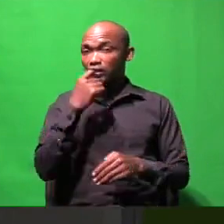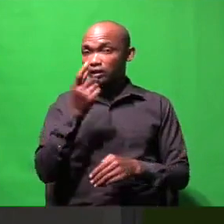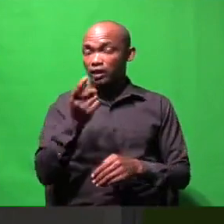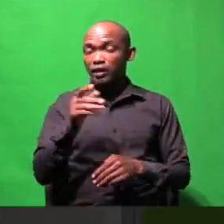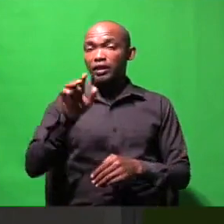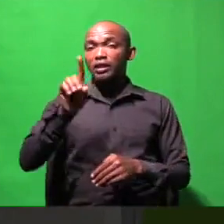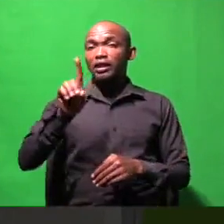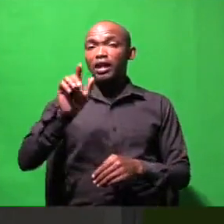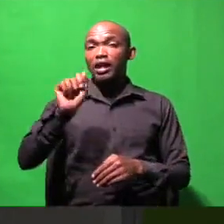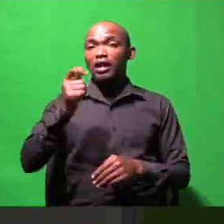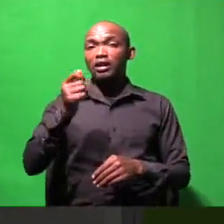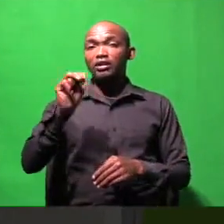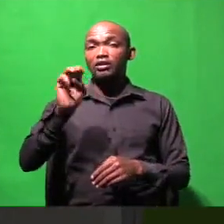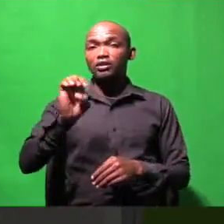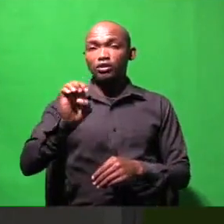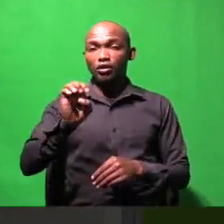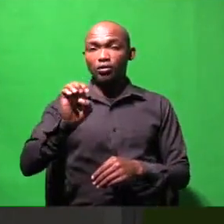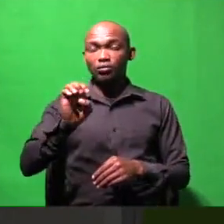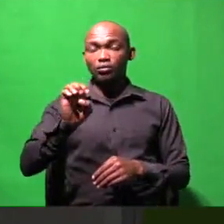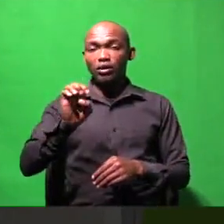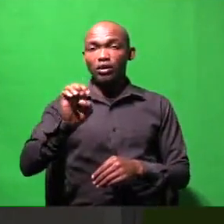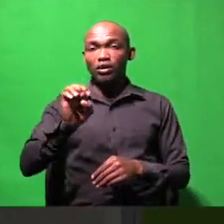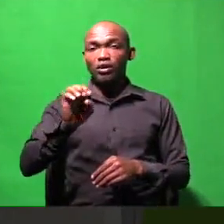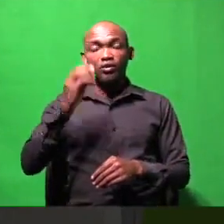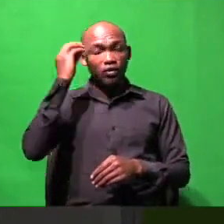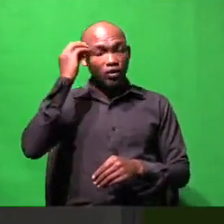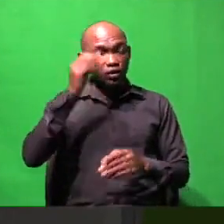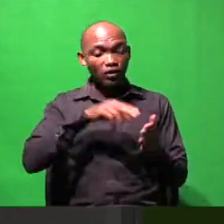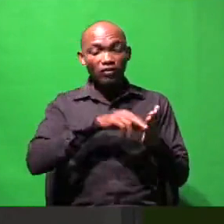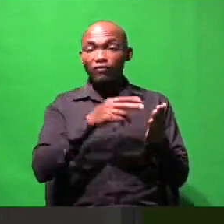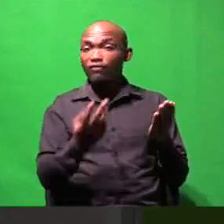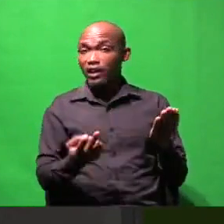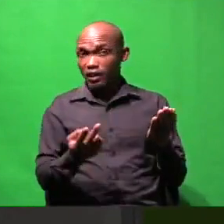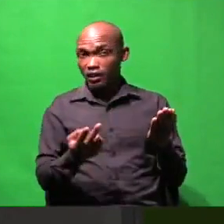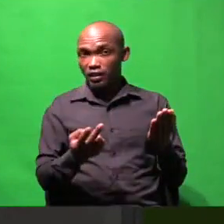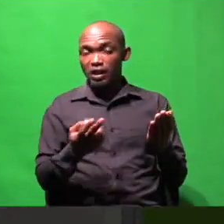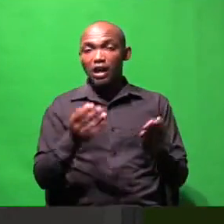Dalton theory failed to explain how atoms combine.